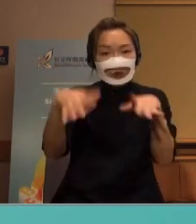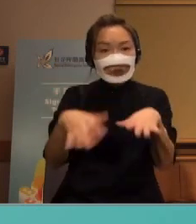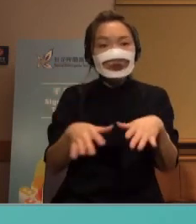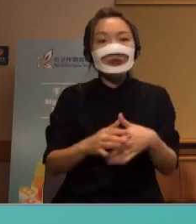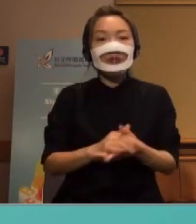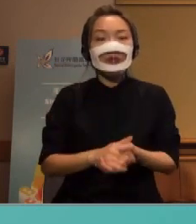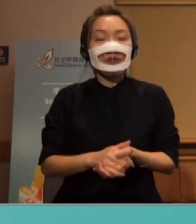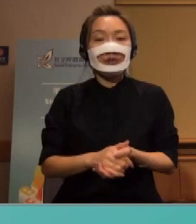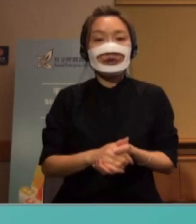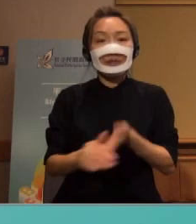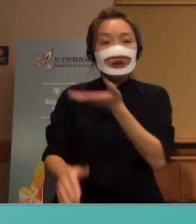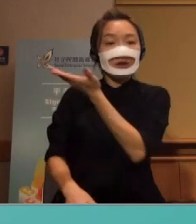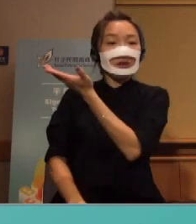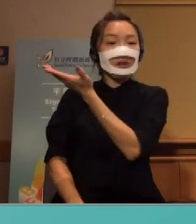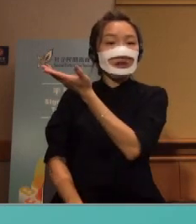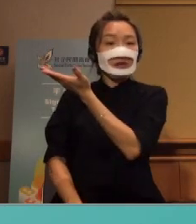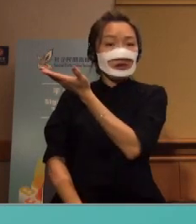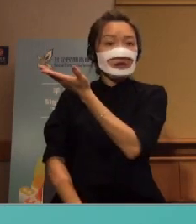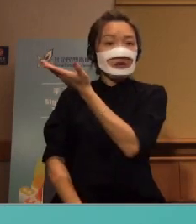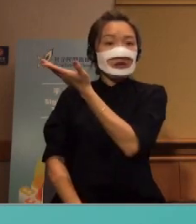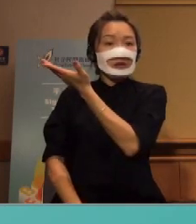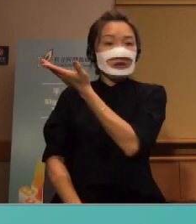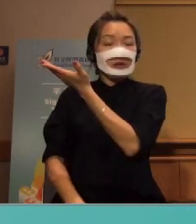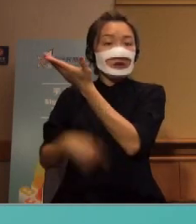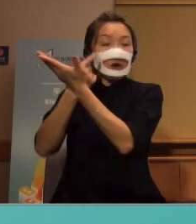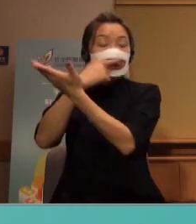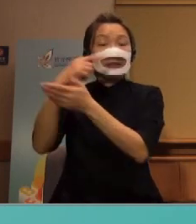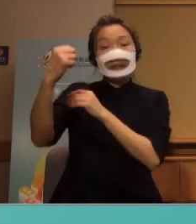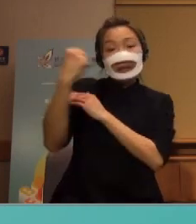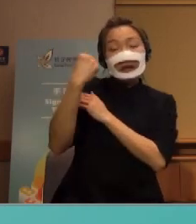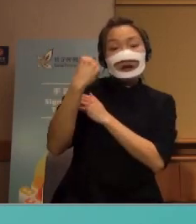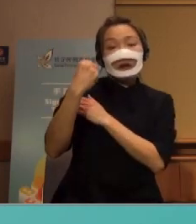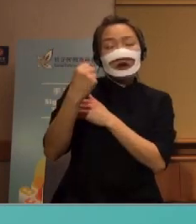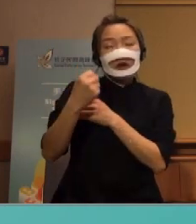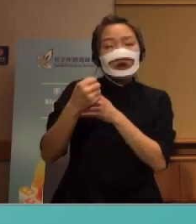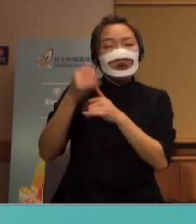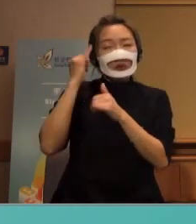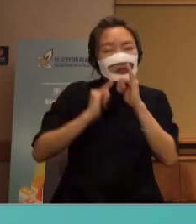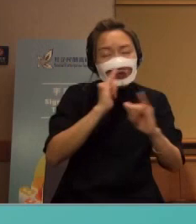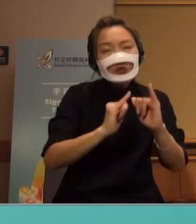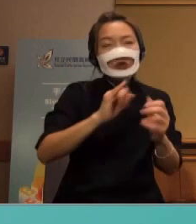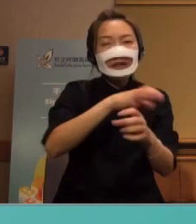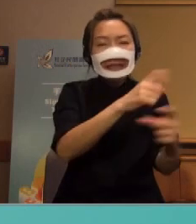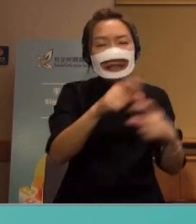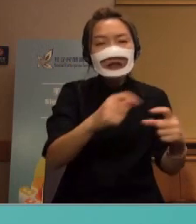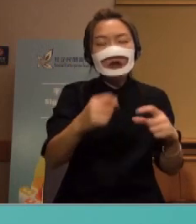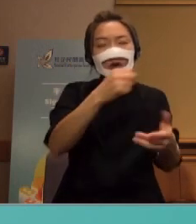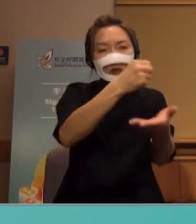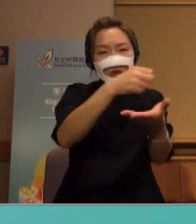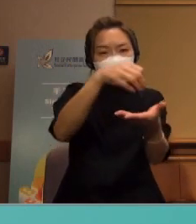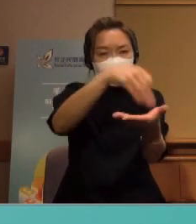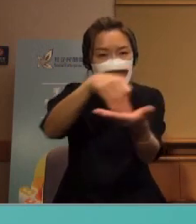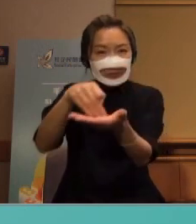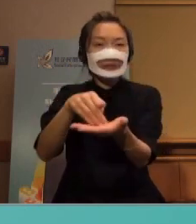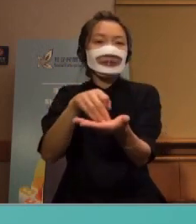also participating. In addition, GBA has the biggest manufacturing base in this part of the world. There's a large, sort of supply chain for